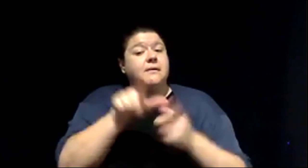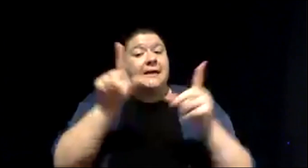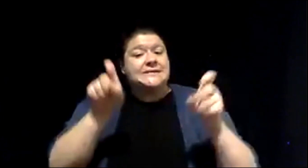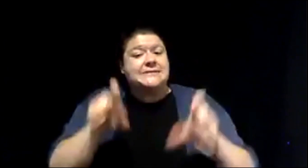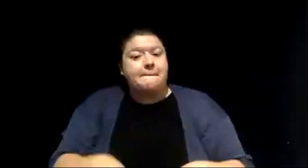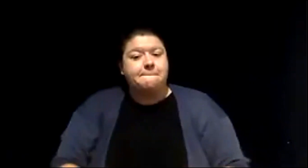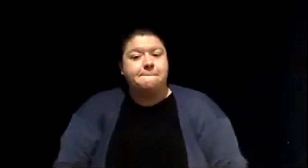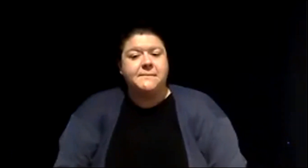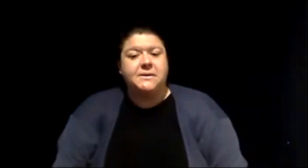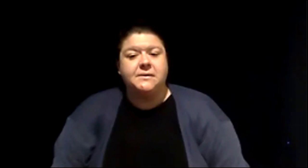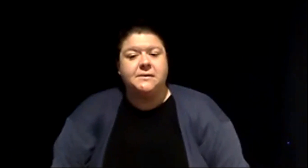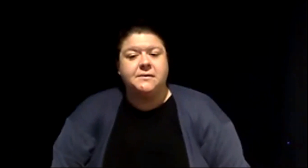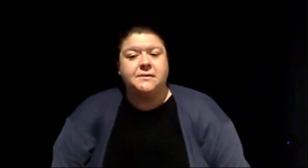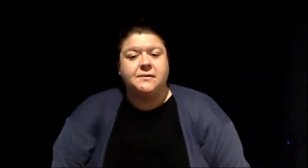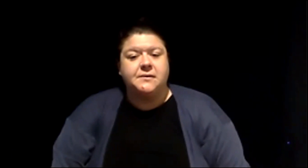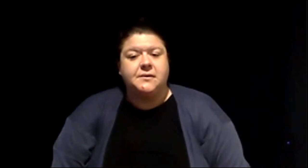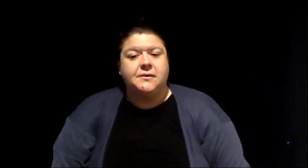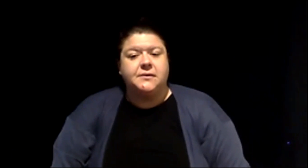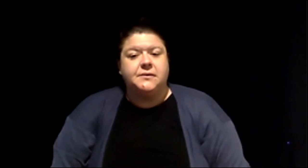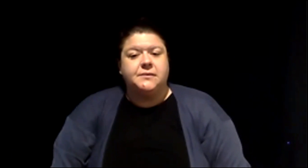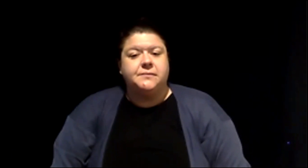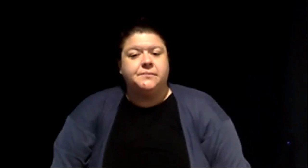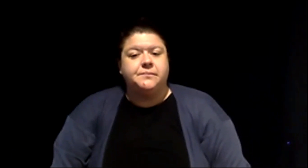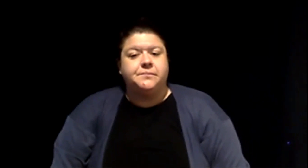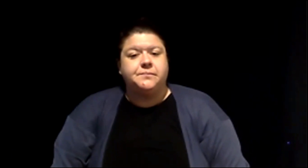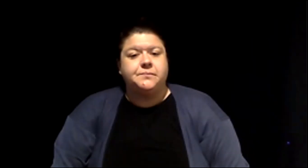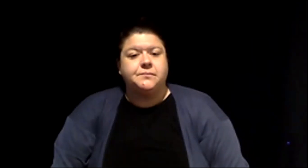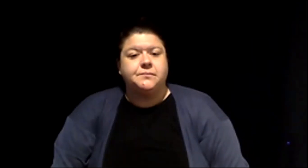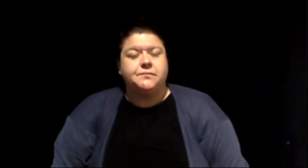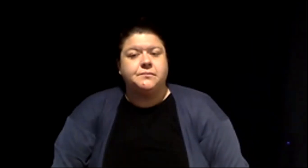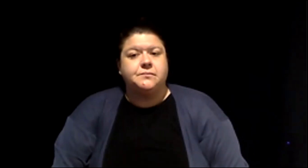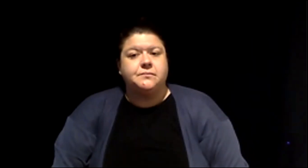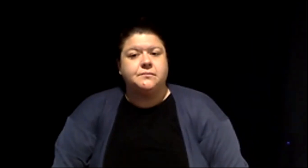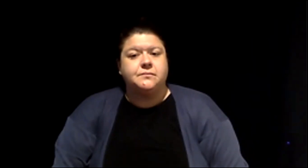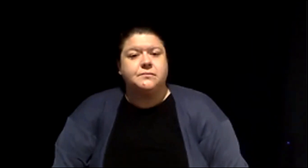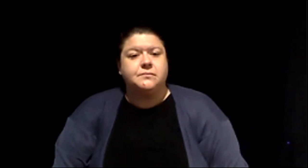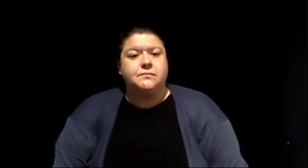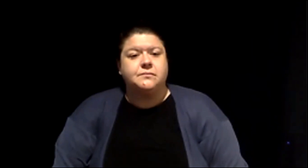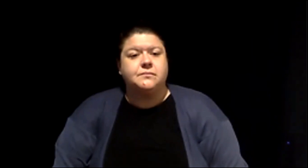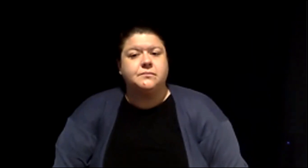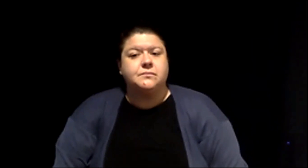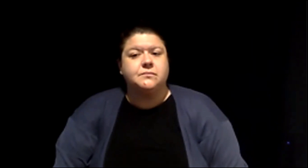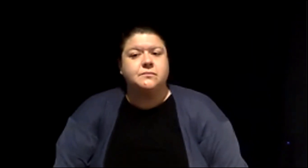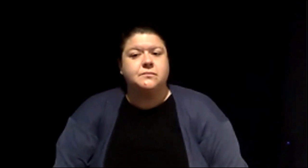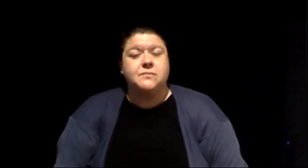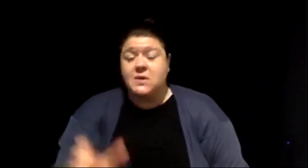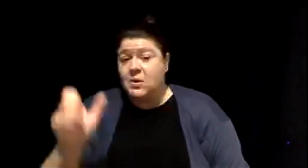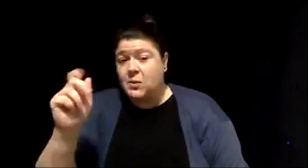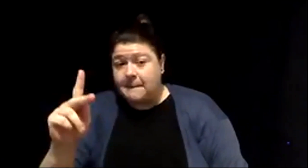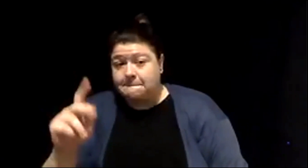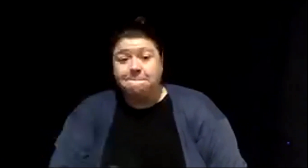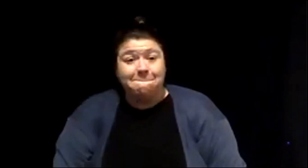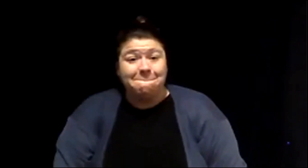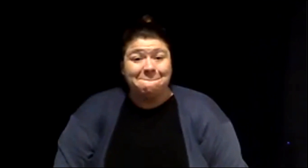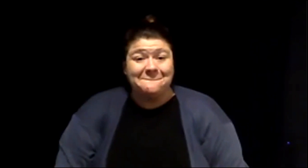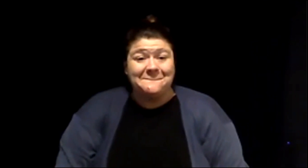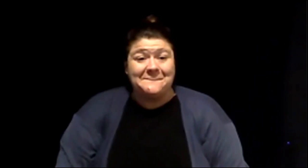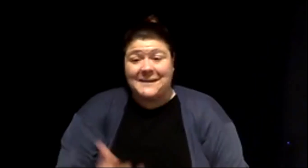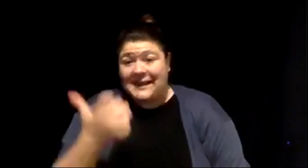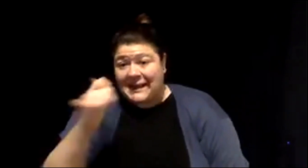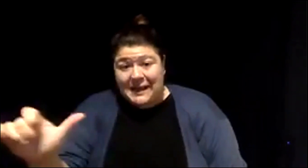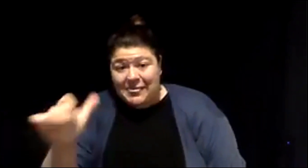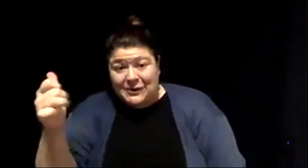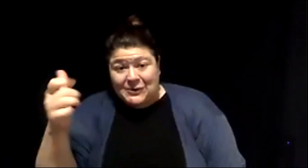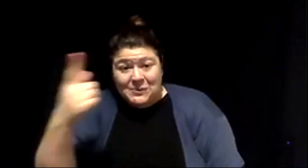that workshop. Okay. Okay. How do I? Oh, Any other